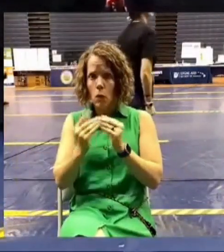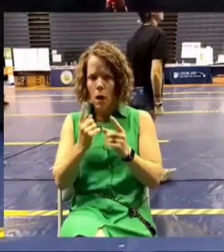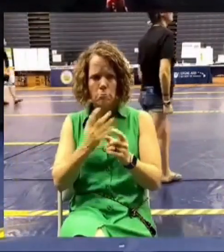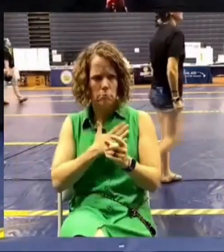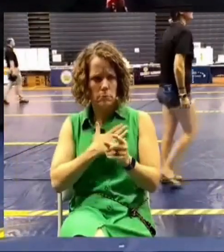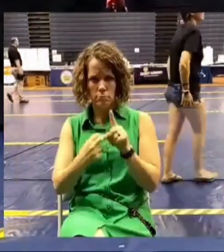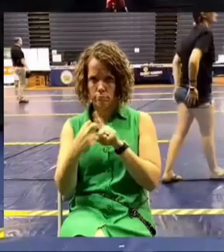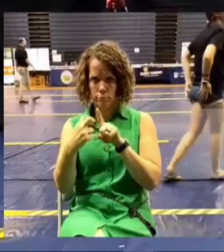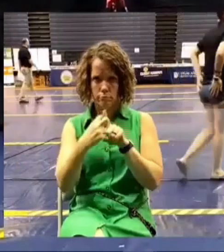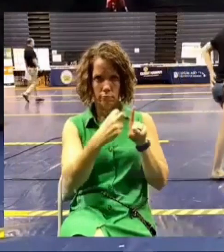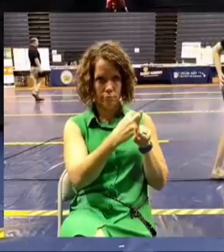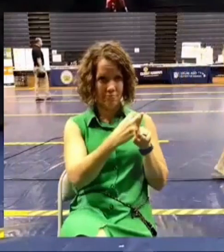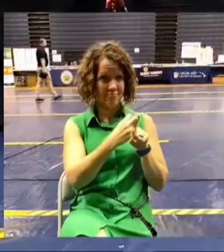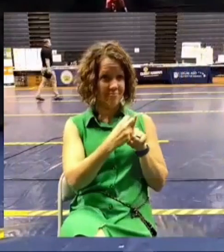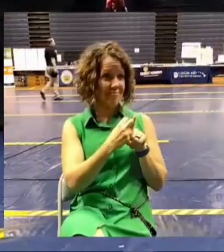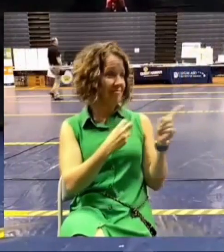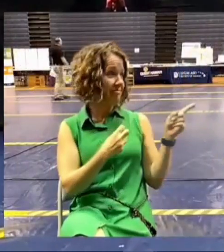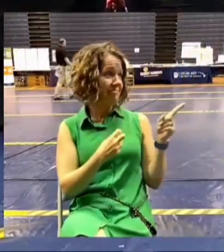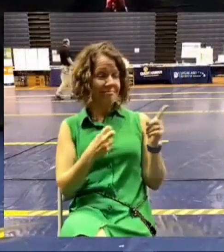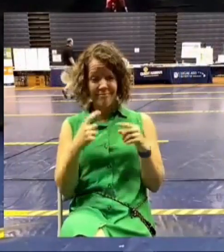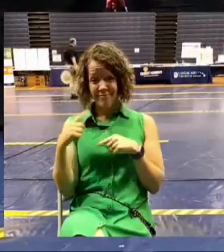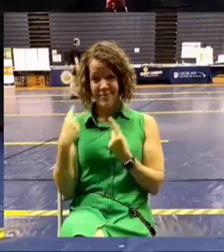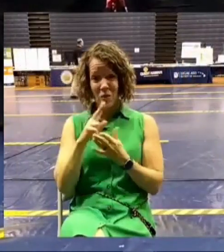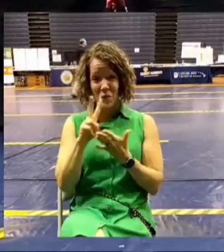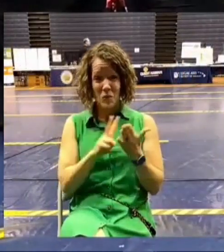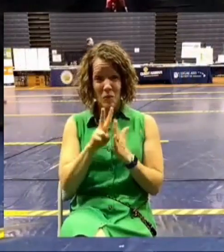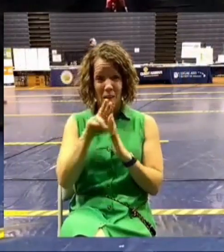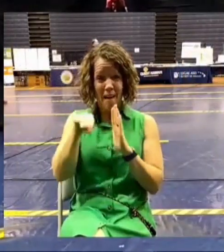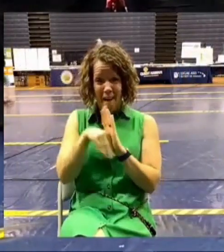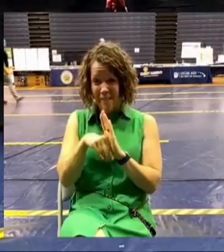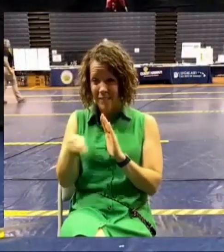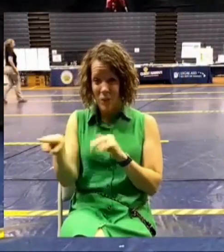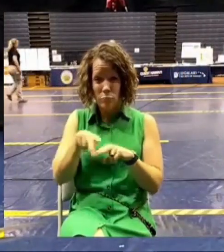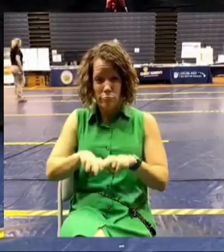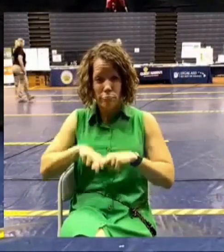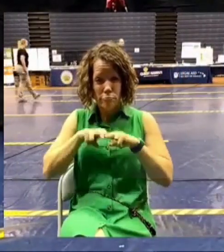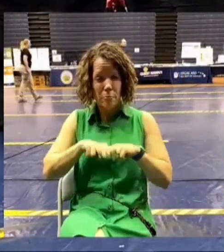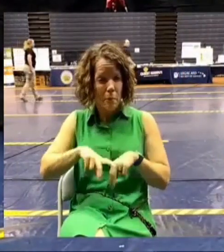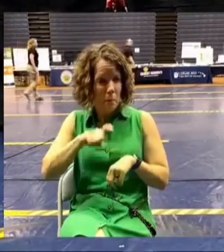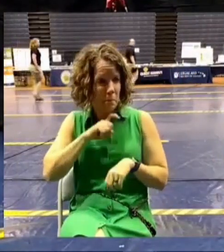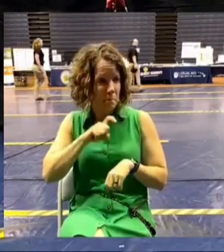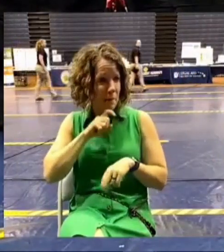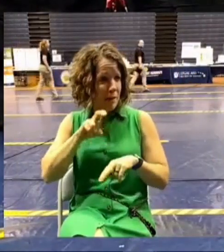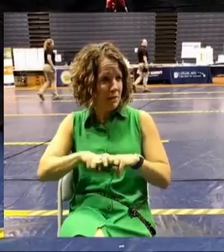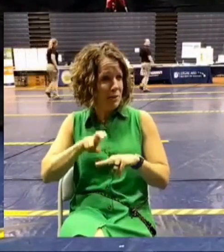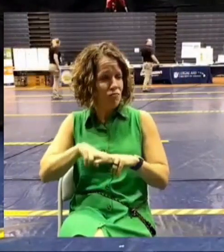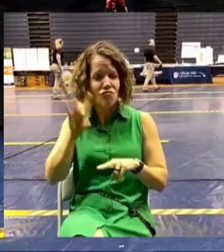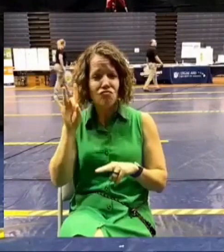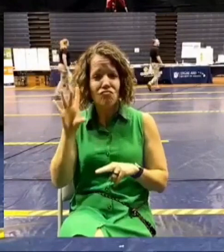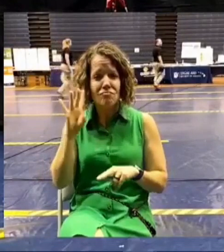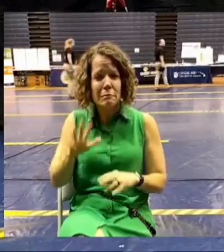tonight's work. Some of you have been sitting on those metal chairs for 2.5 hours. I don't know how you do it.